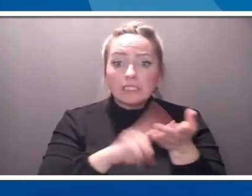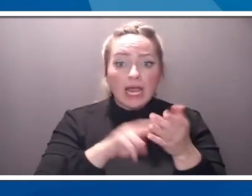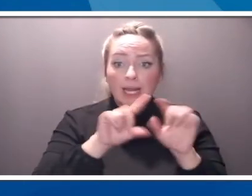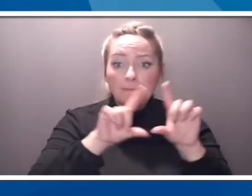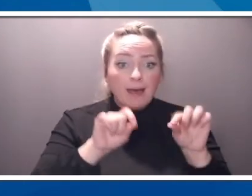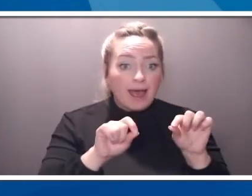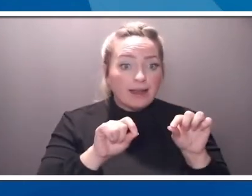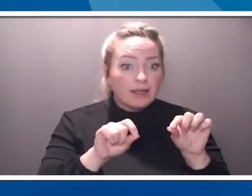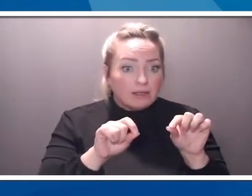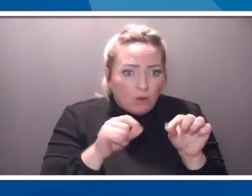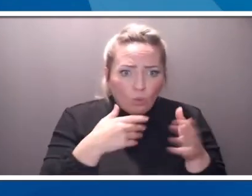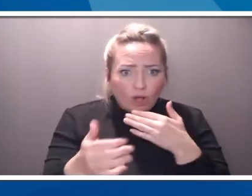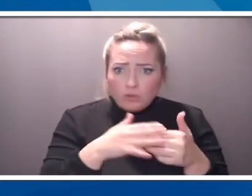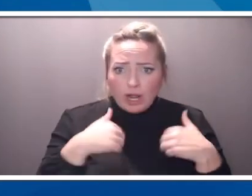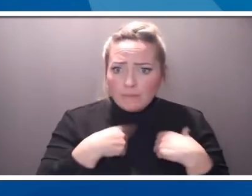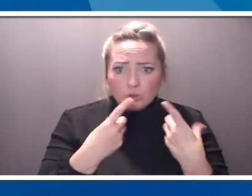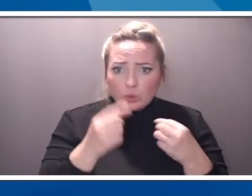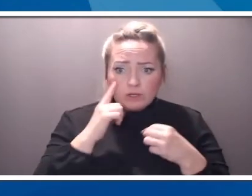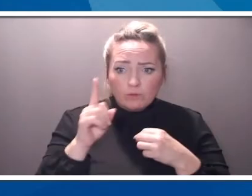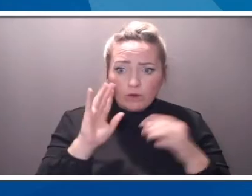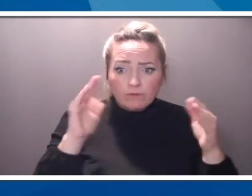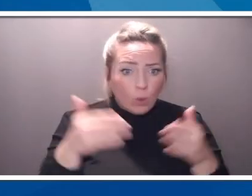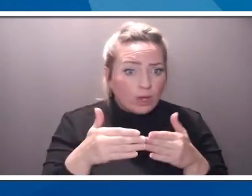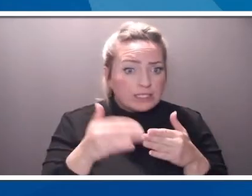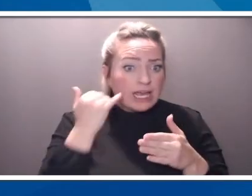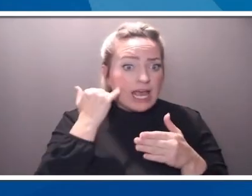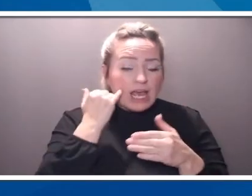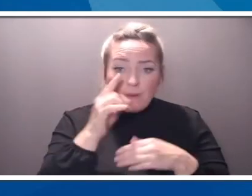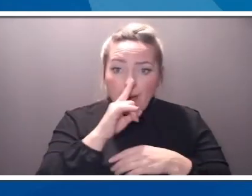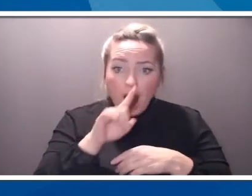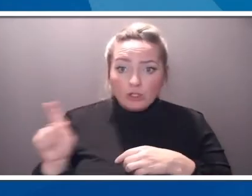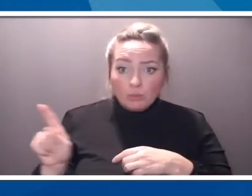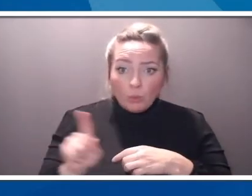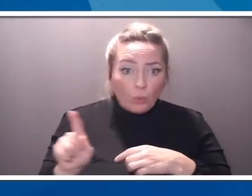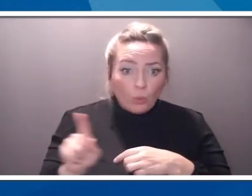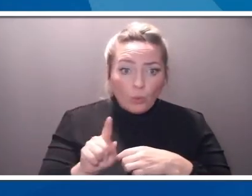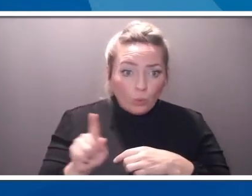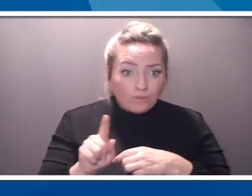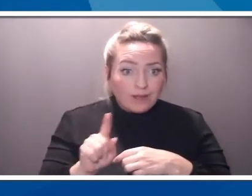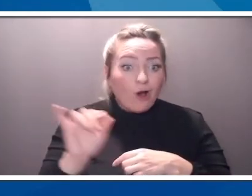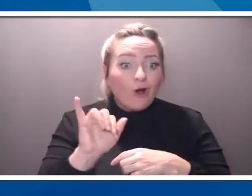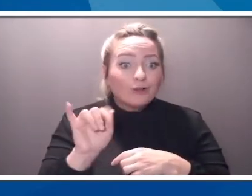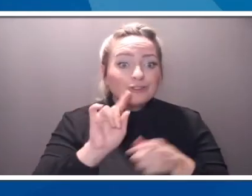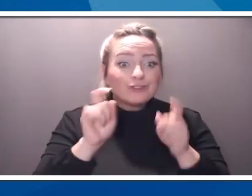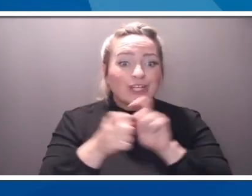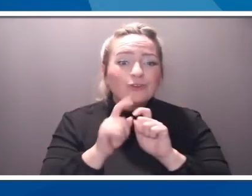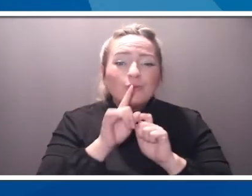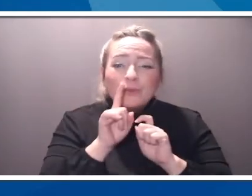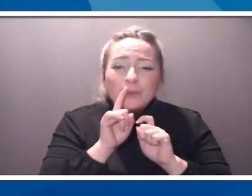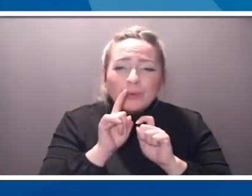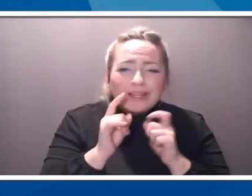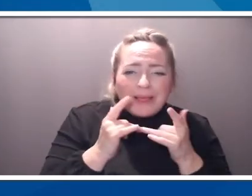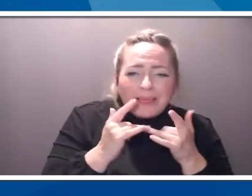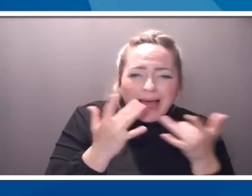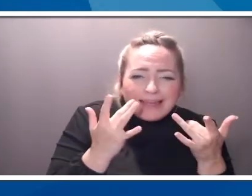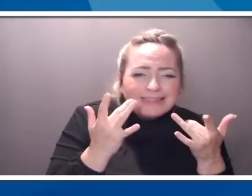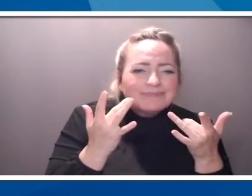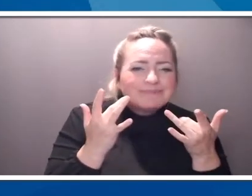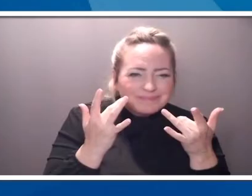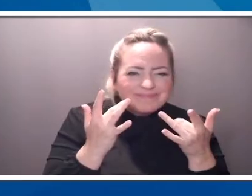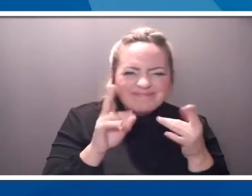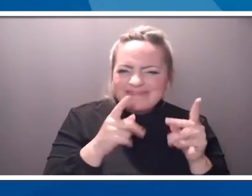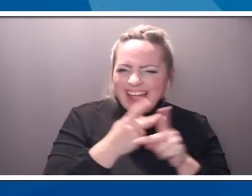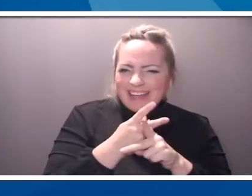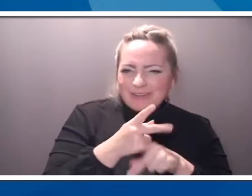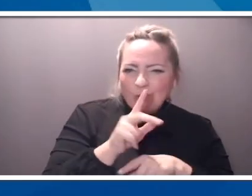now I've got the same sign-in button, and regardless of what I'm doing for focus, if I'm moving my mouse over this, it also changes to a